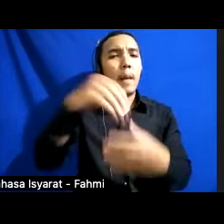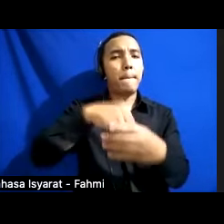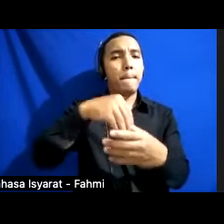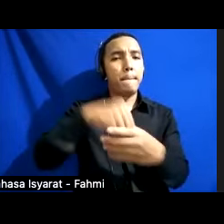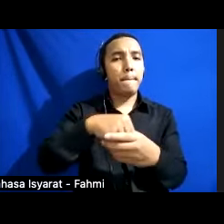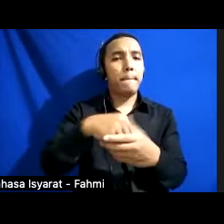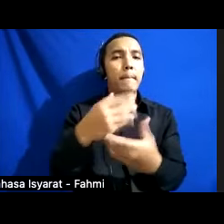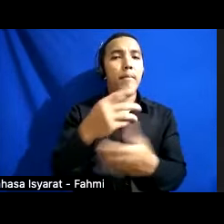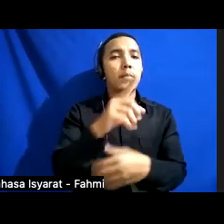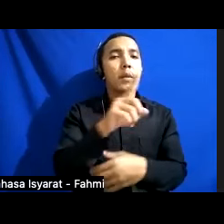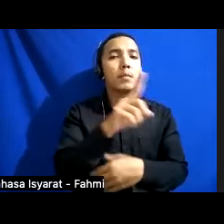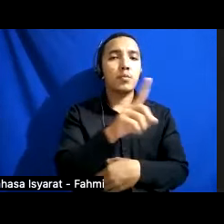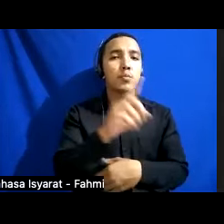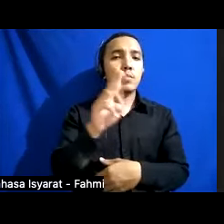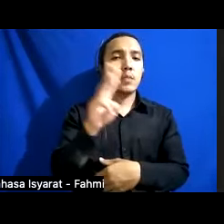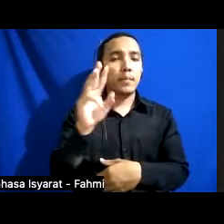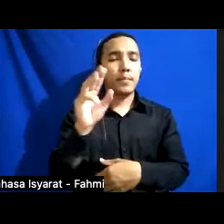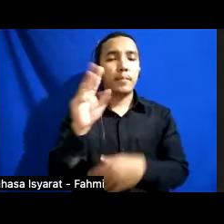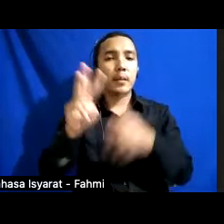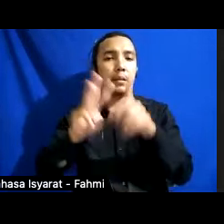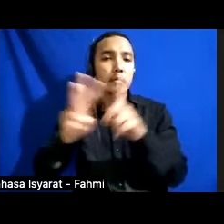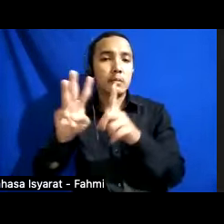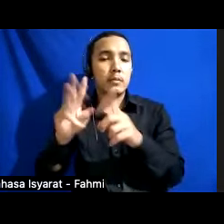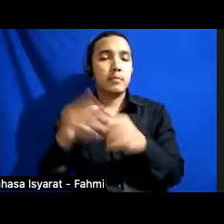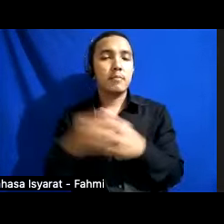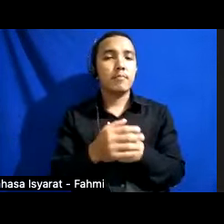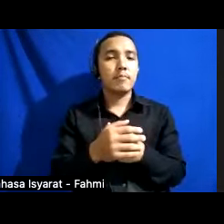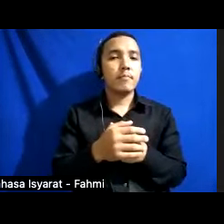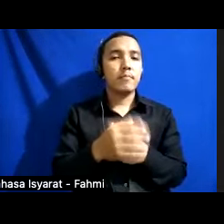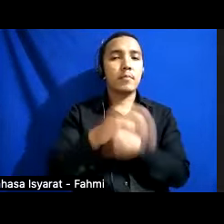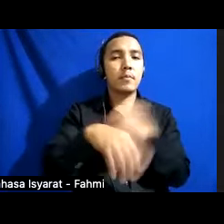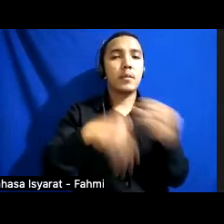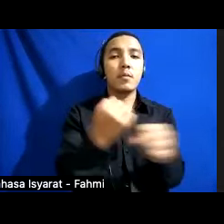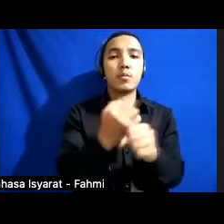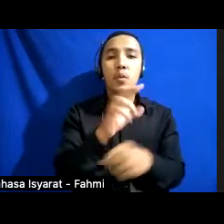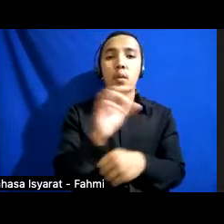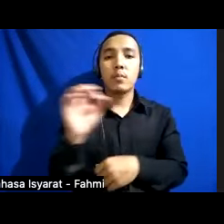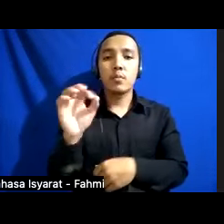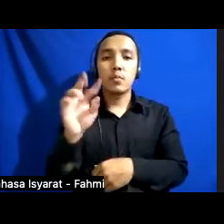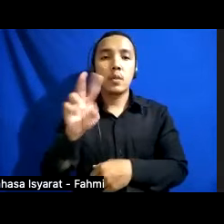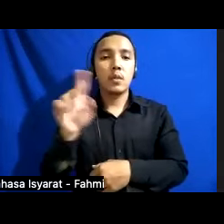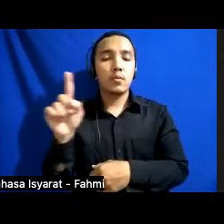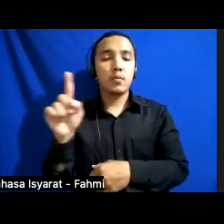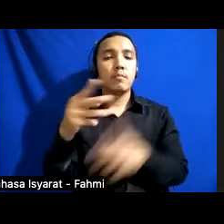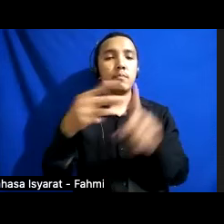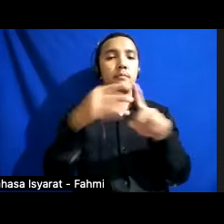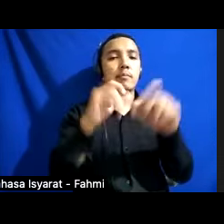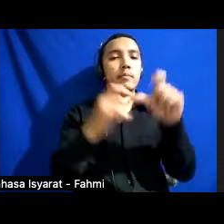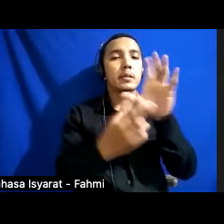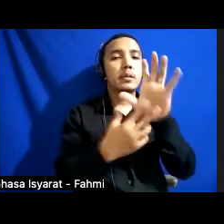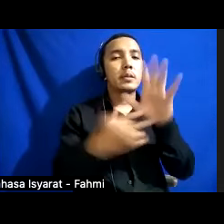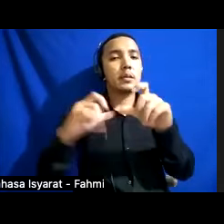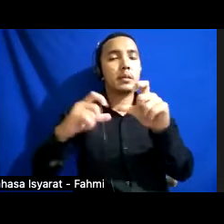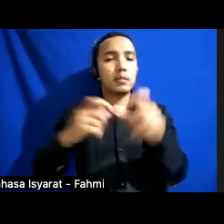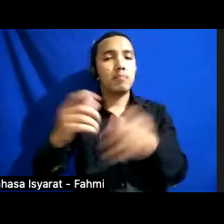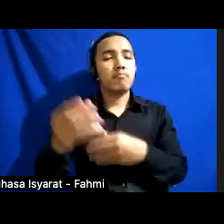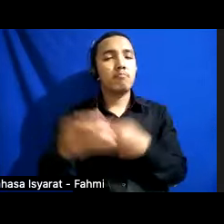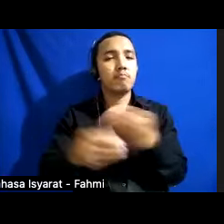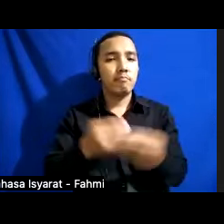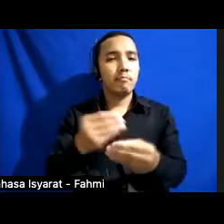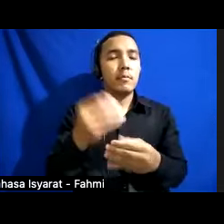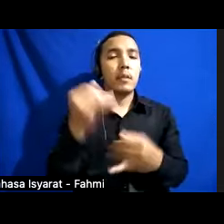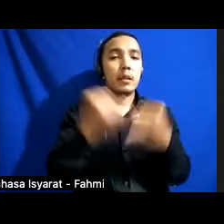Engineering Surakarta that was included as a nominee in the 113 Indonesian innovations in 2021 from Business Innovation Center. And lastly, the city of Solo